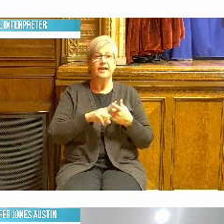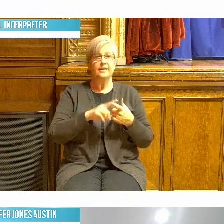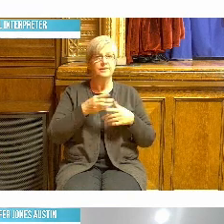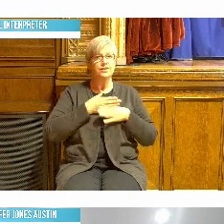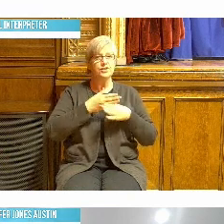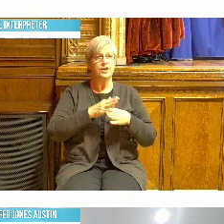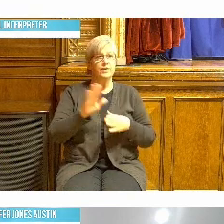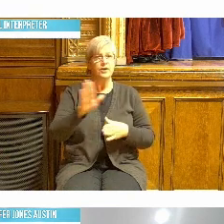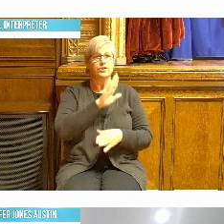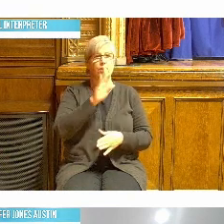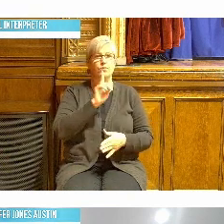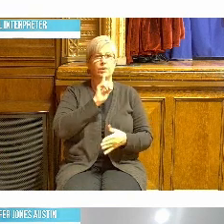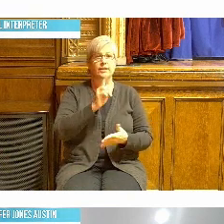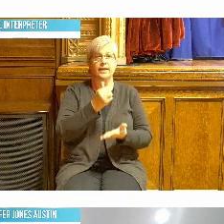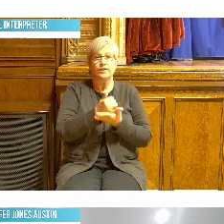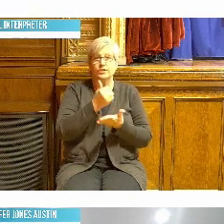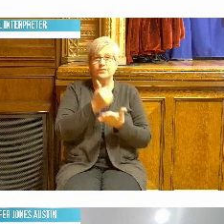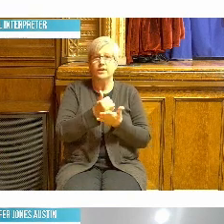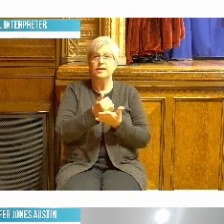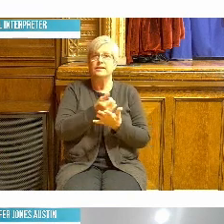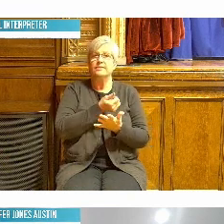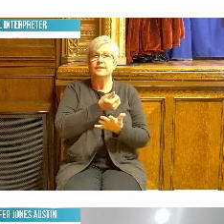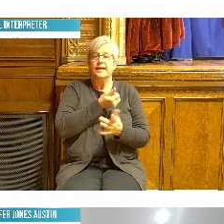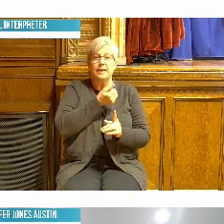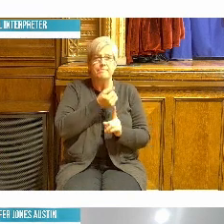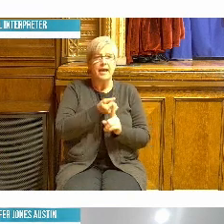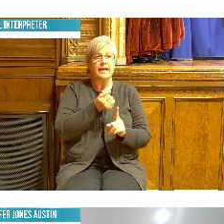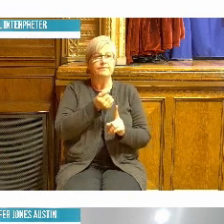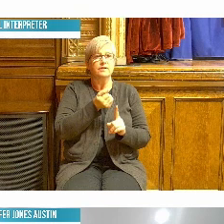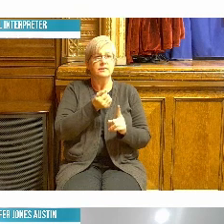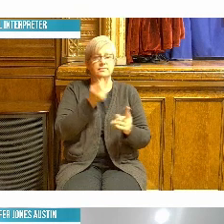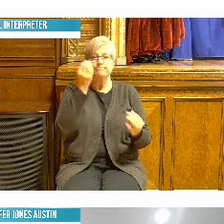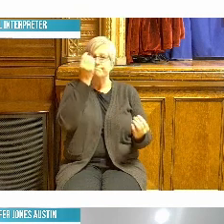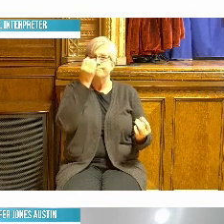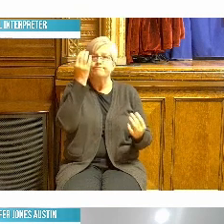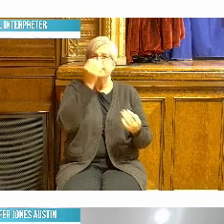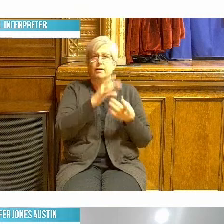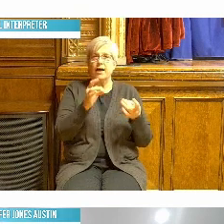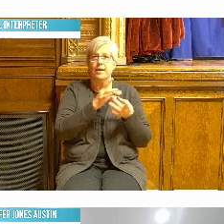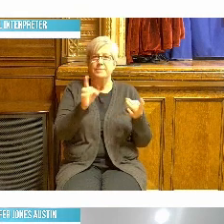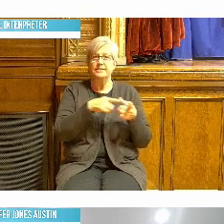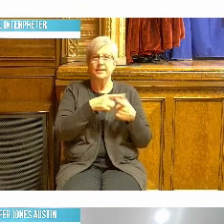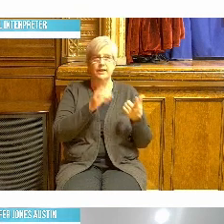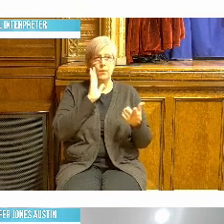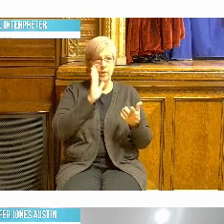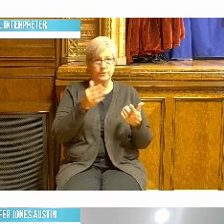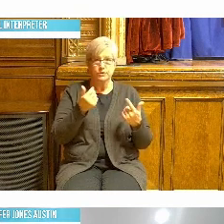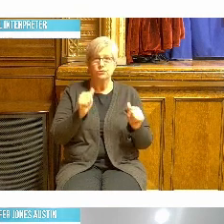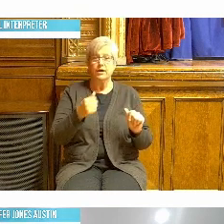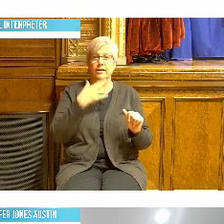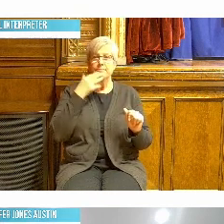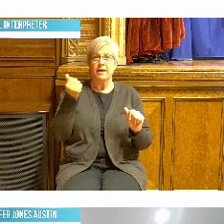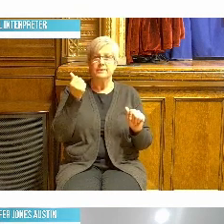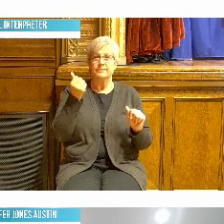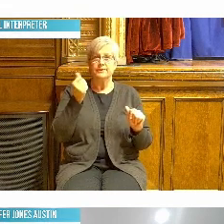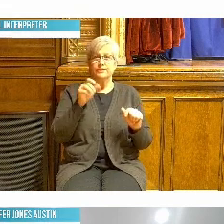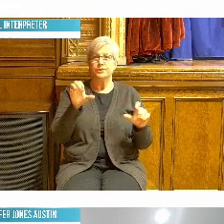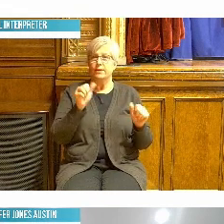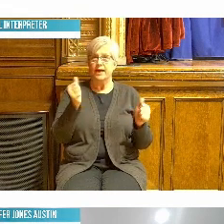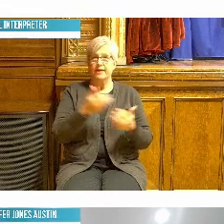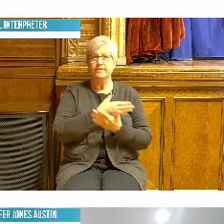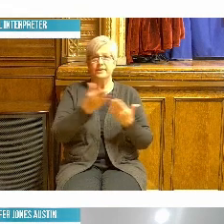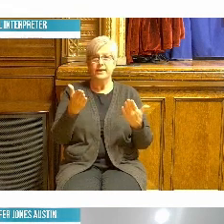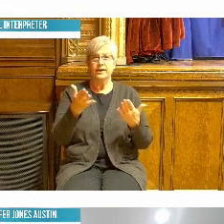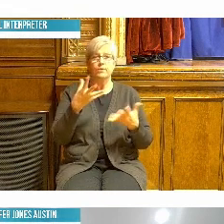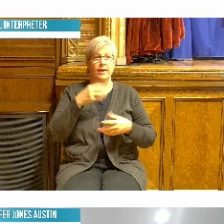some useful, impactful, and food for thought comments. And that we will try our best to do everything